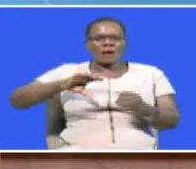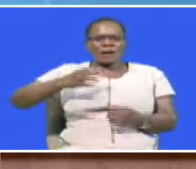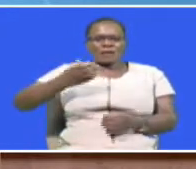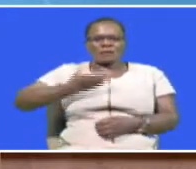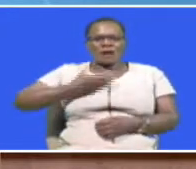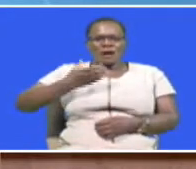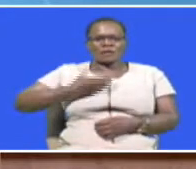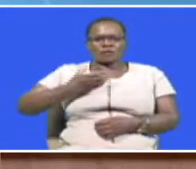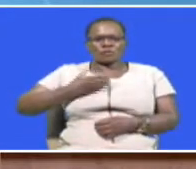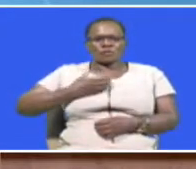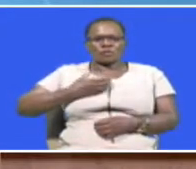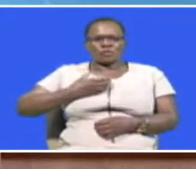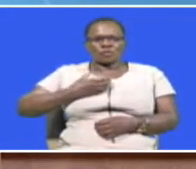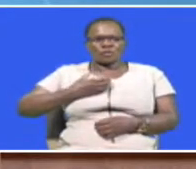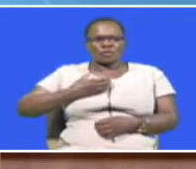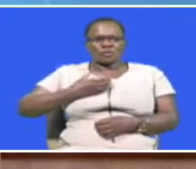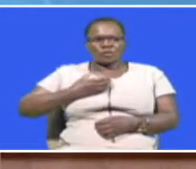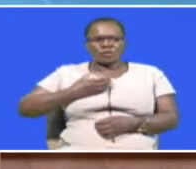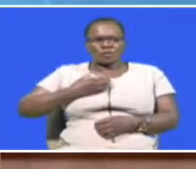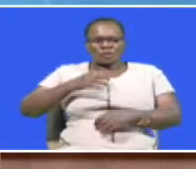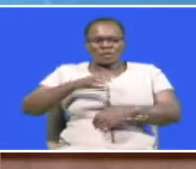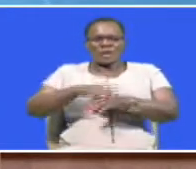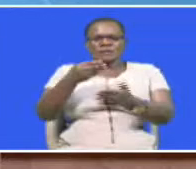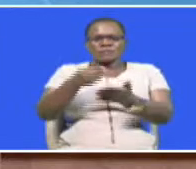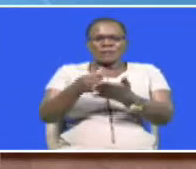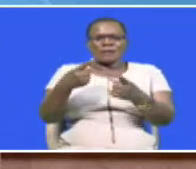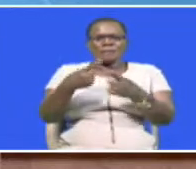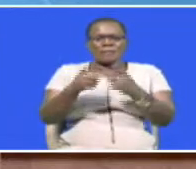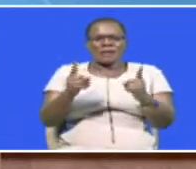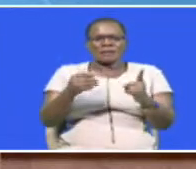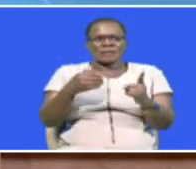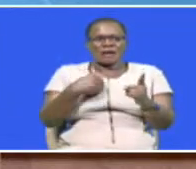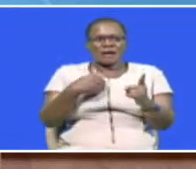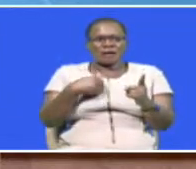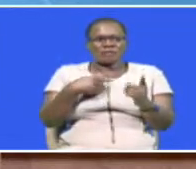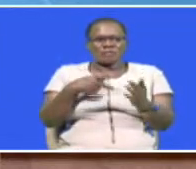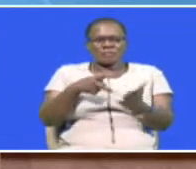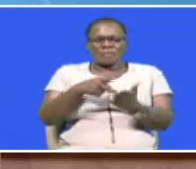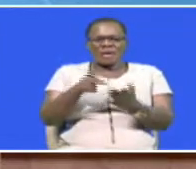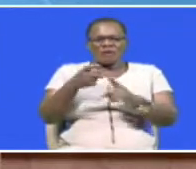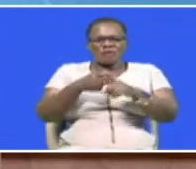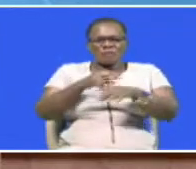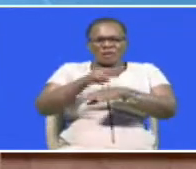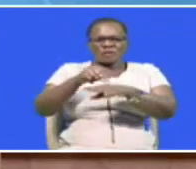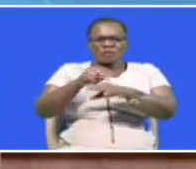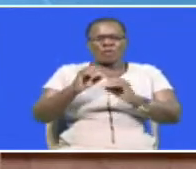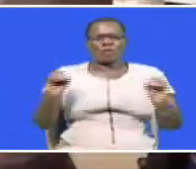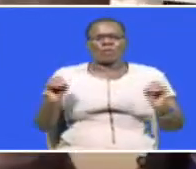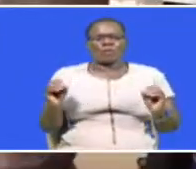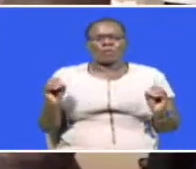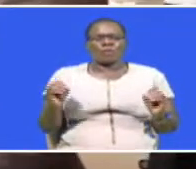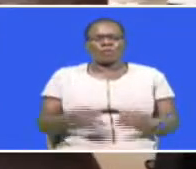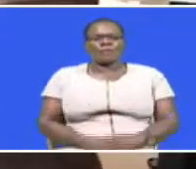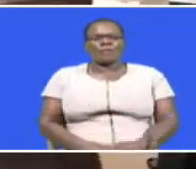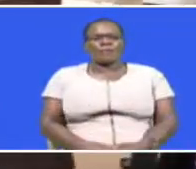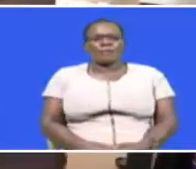councils used to finance their recurrent expenditures despite not getting any revenue from the national government.